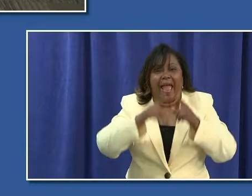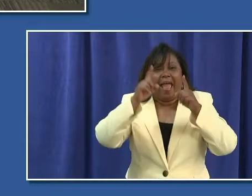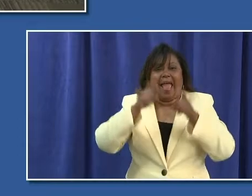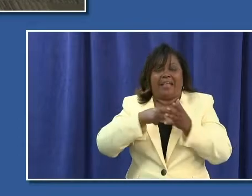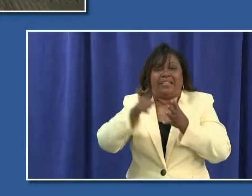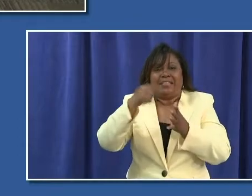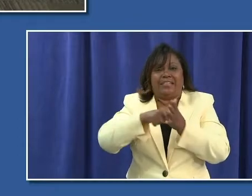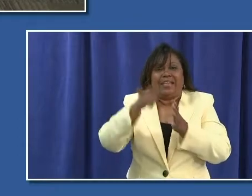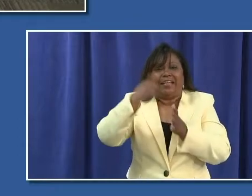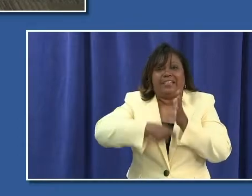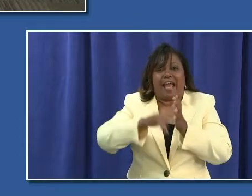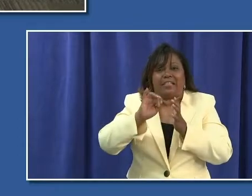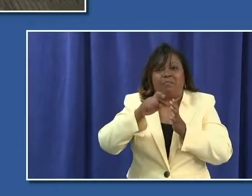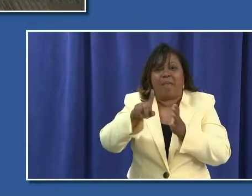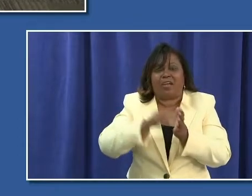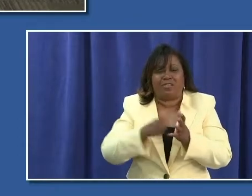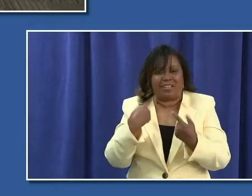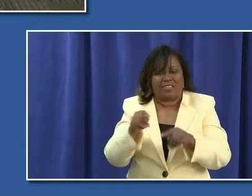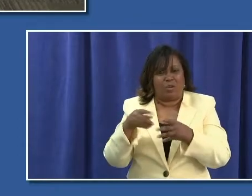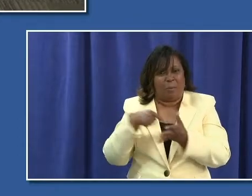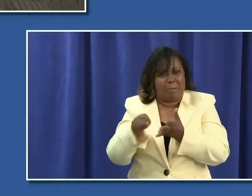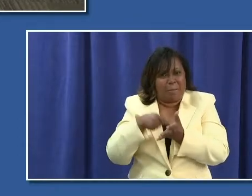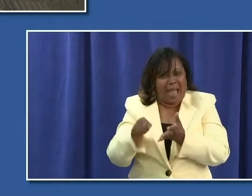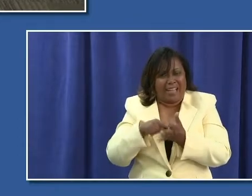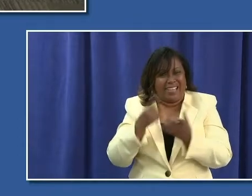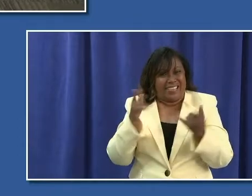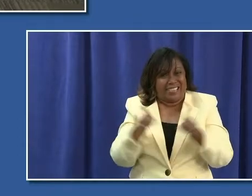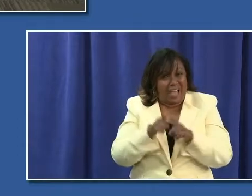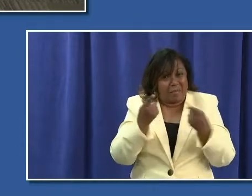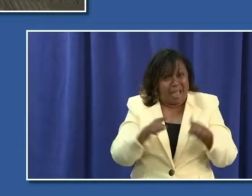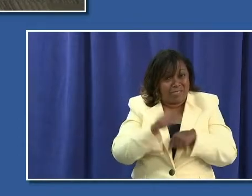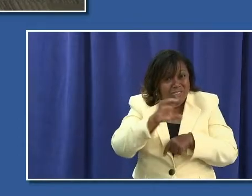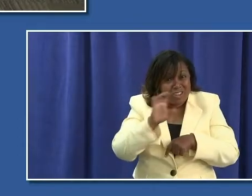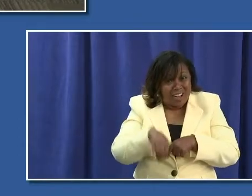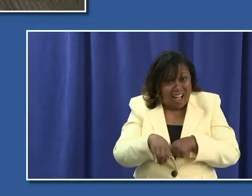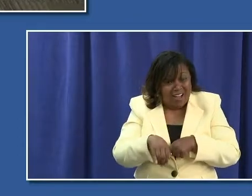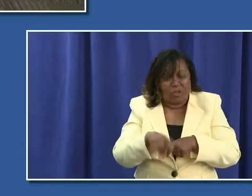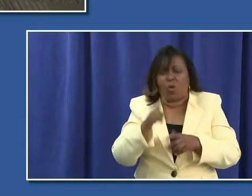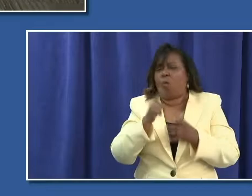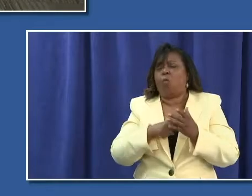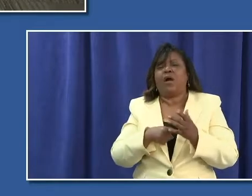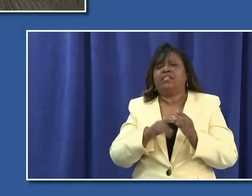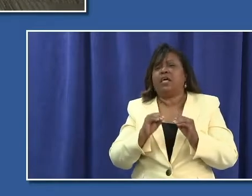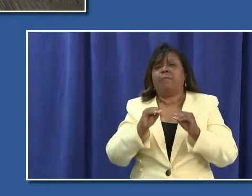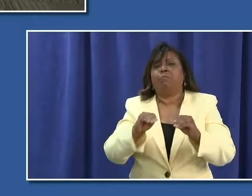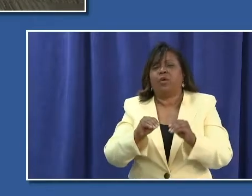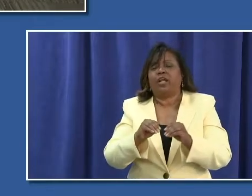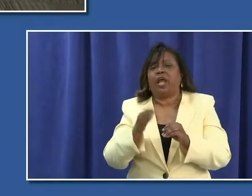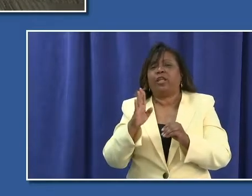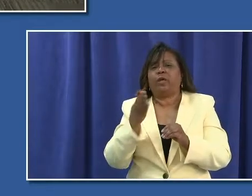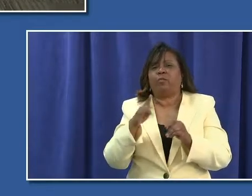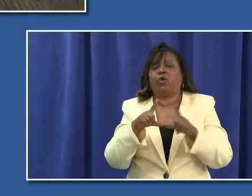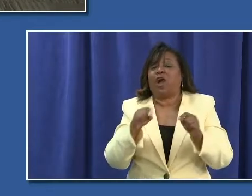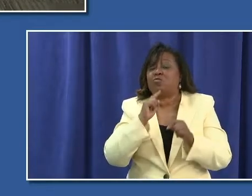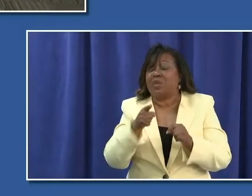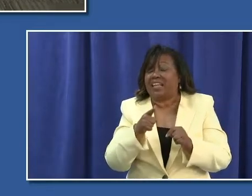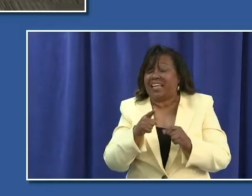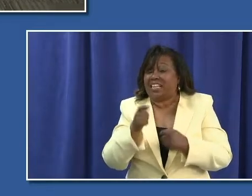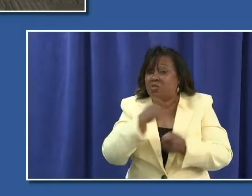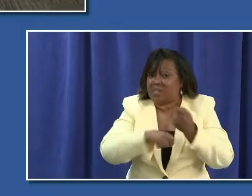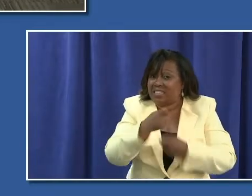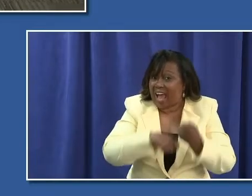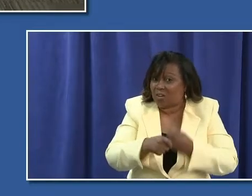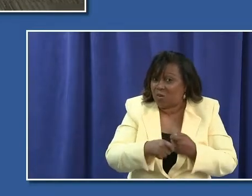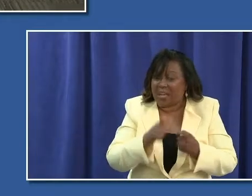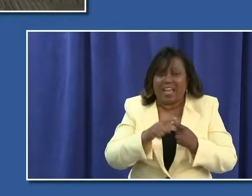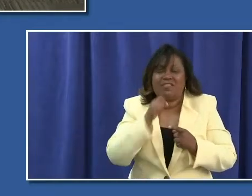taxpayers are still footing the bill. Is the same happening in Chicago? Is what is being put in the blue carts actually being